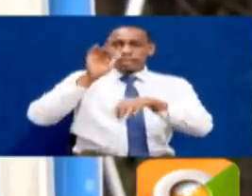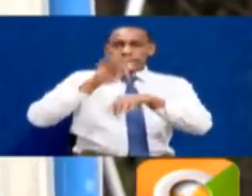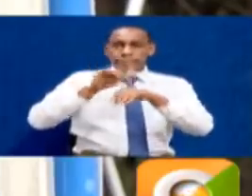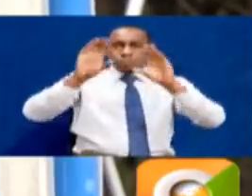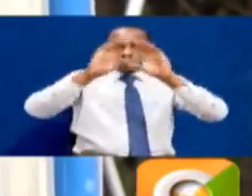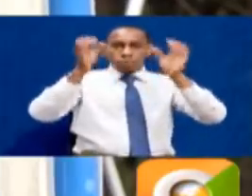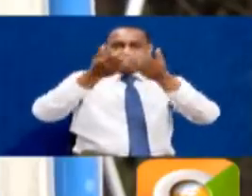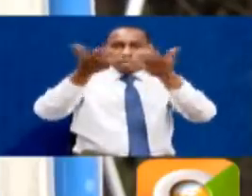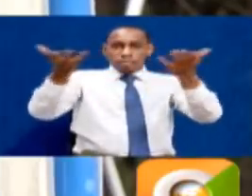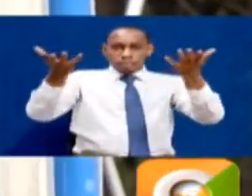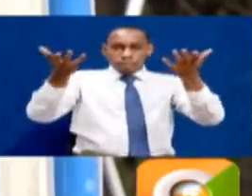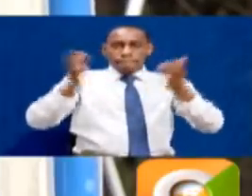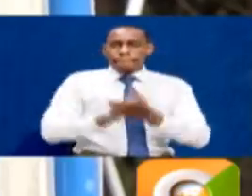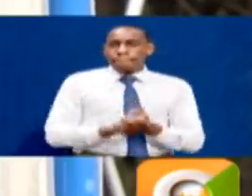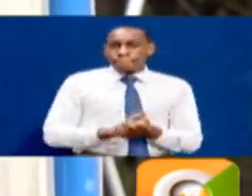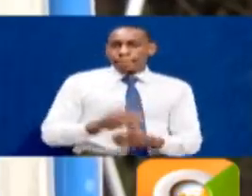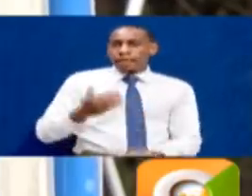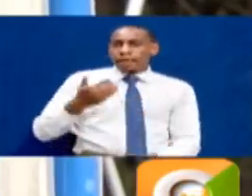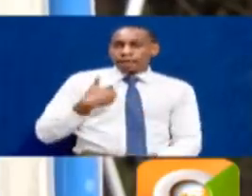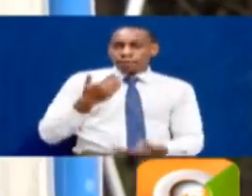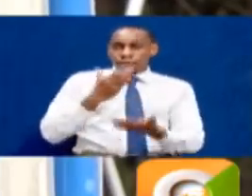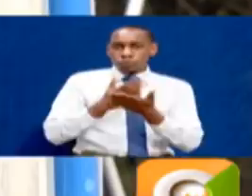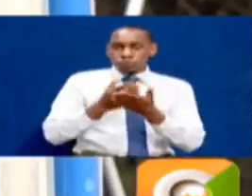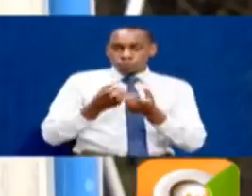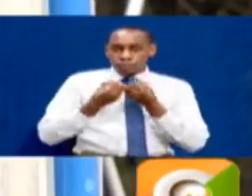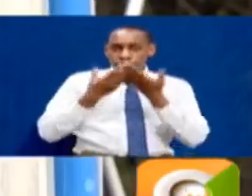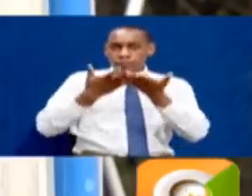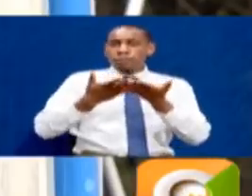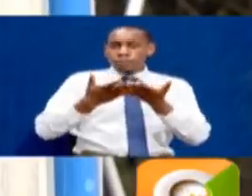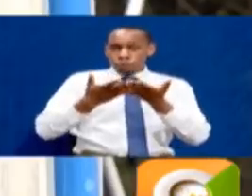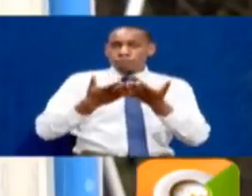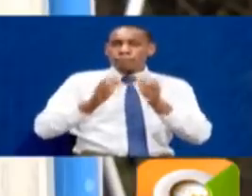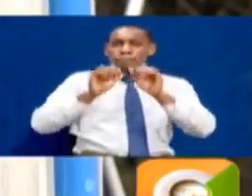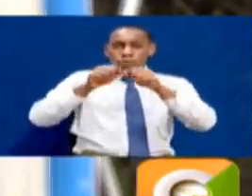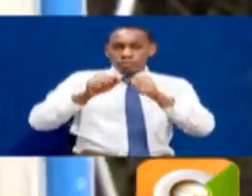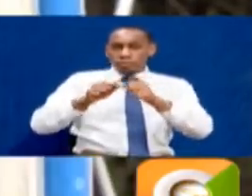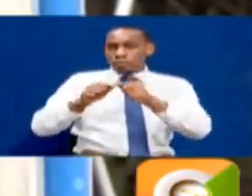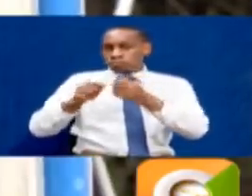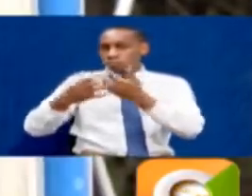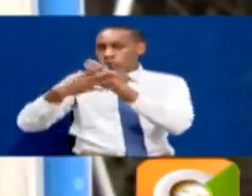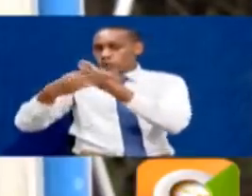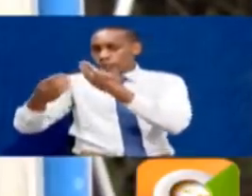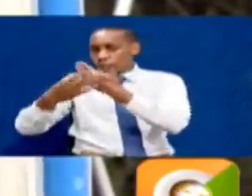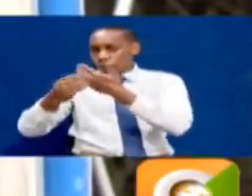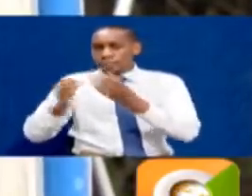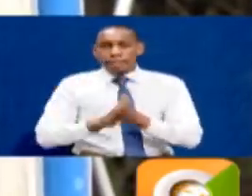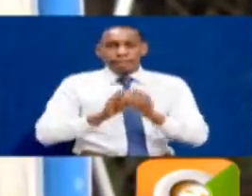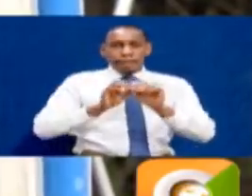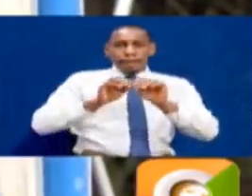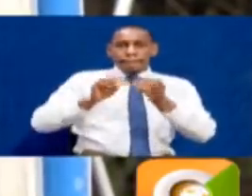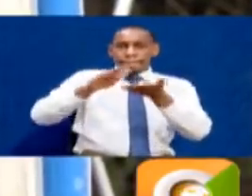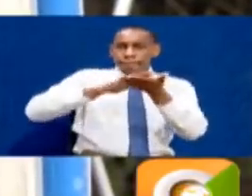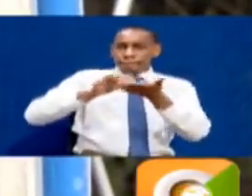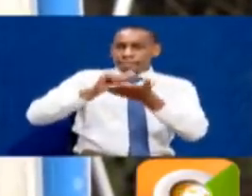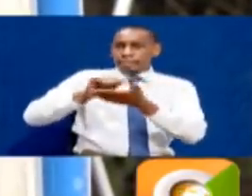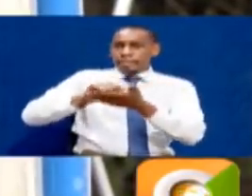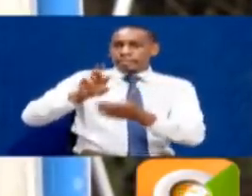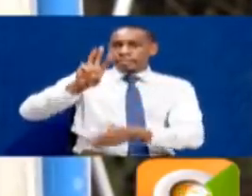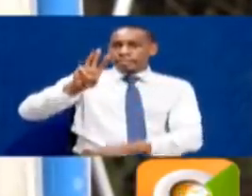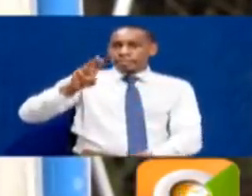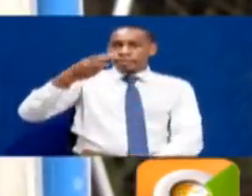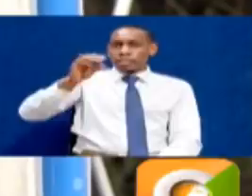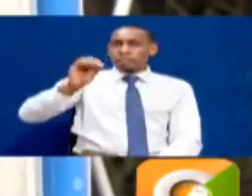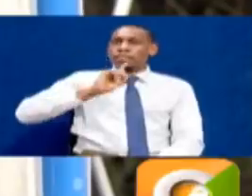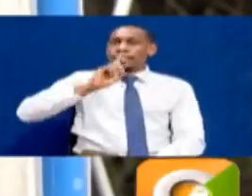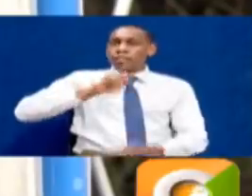infections in the world, we have sizable data to be able to infer from. Based on that, WHO now indicates